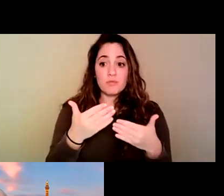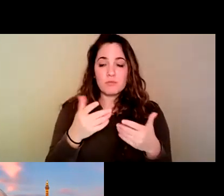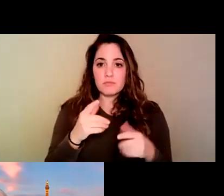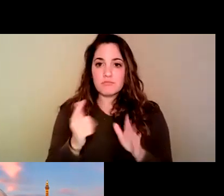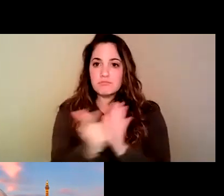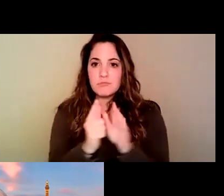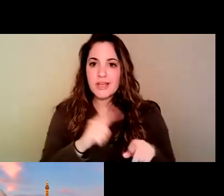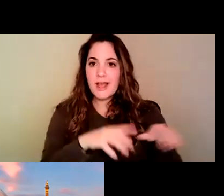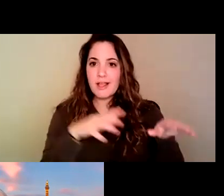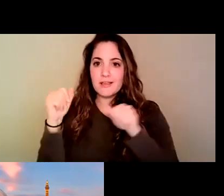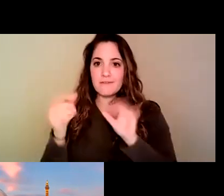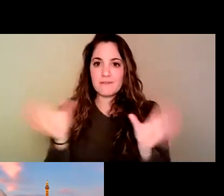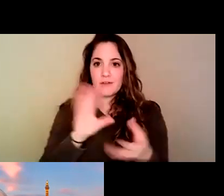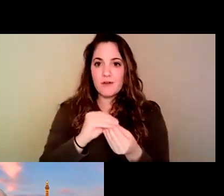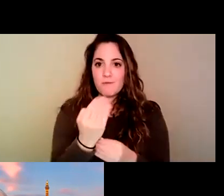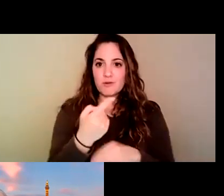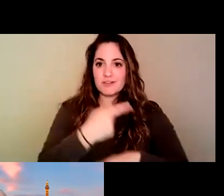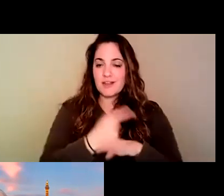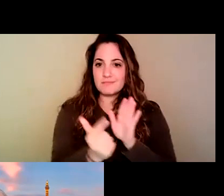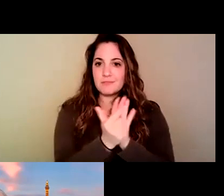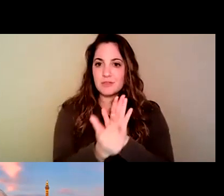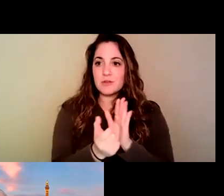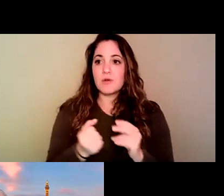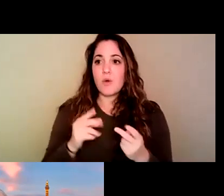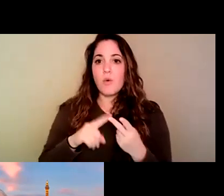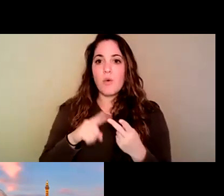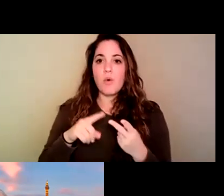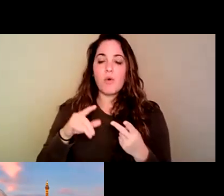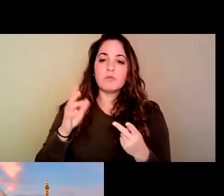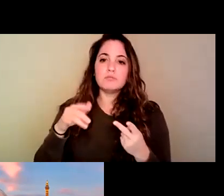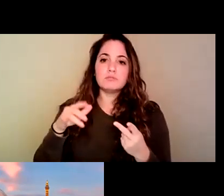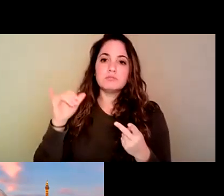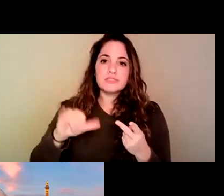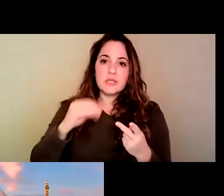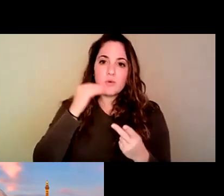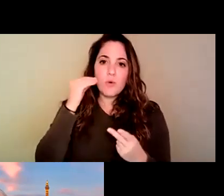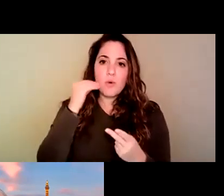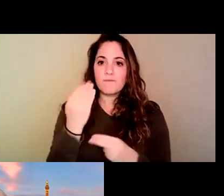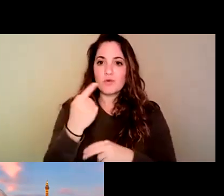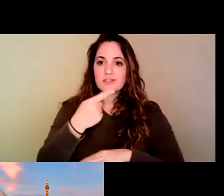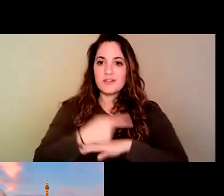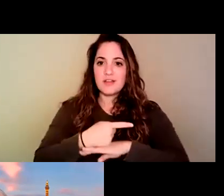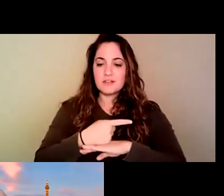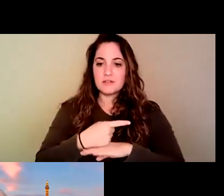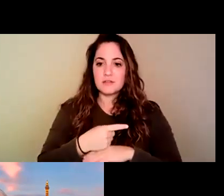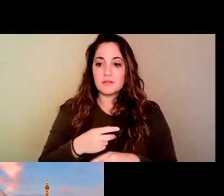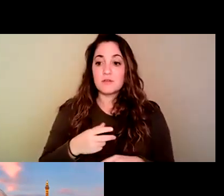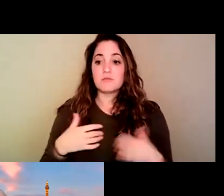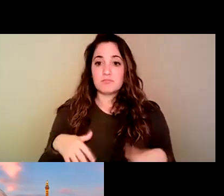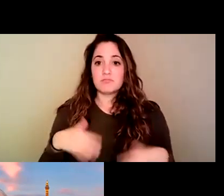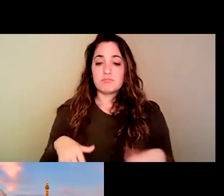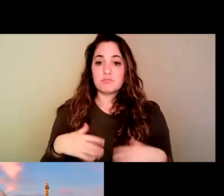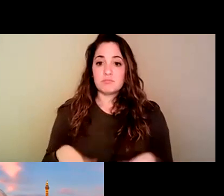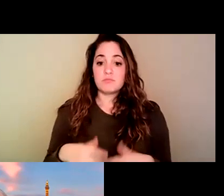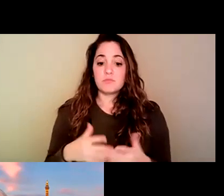leaving over the course of the 14 days or at your place of residence. And that basically took what